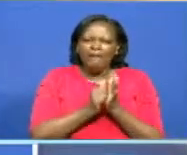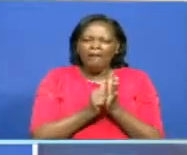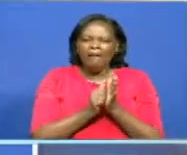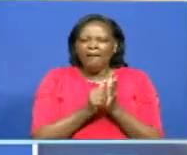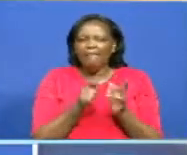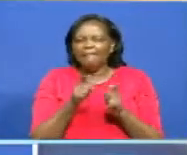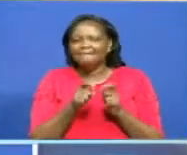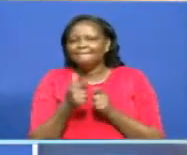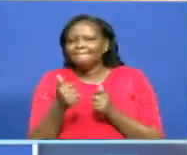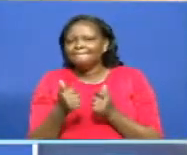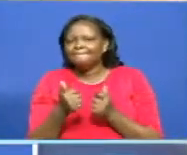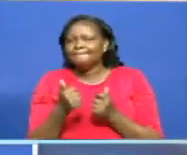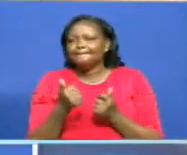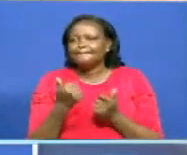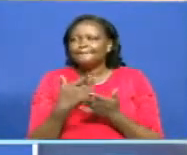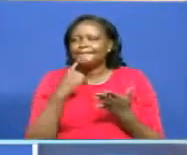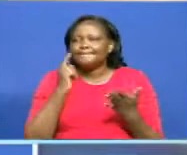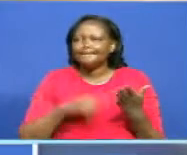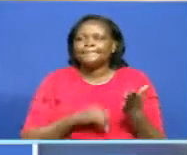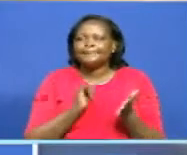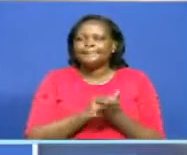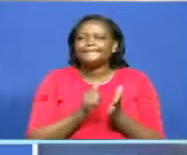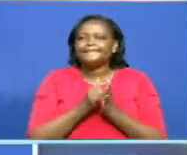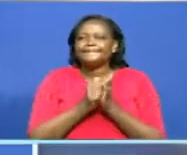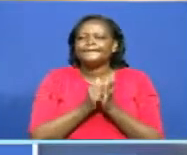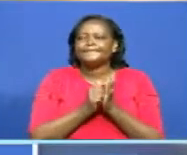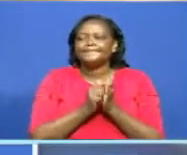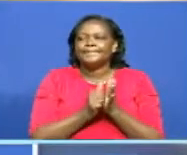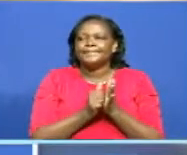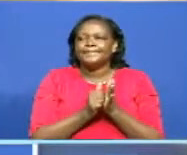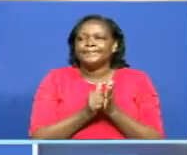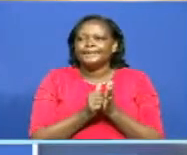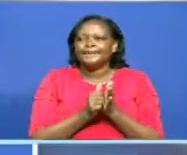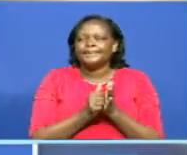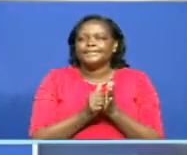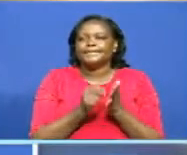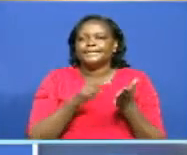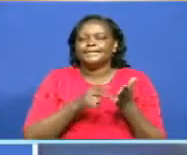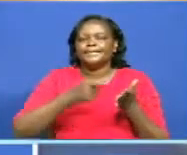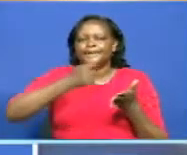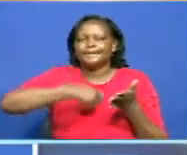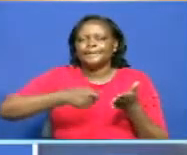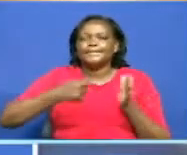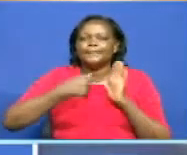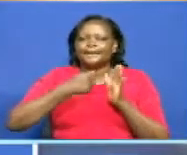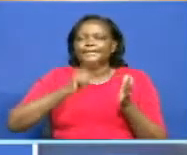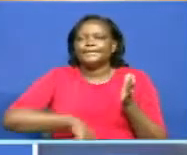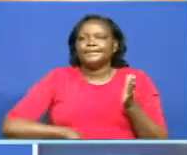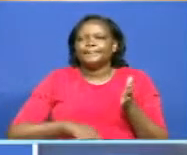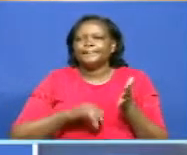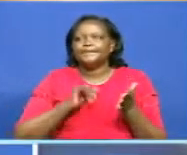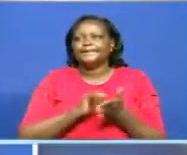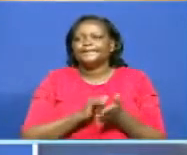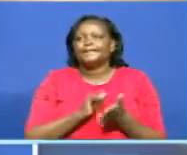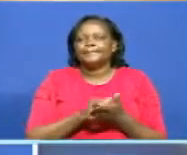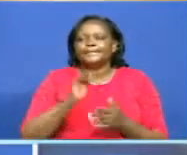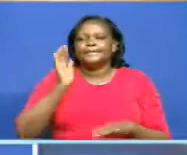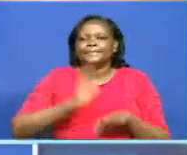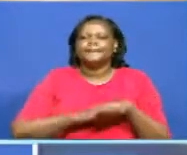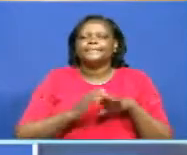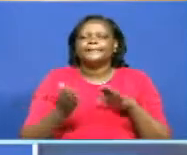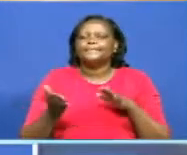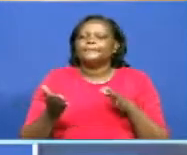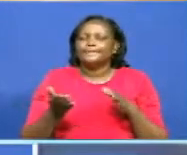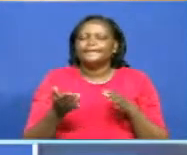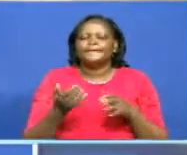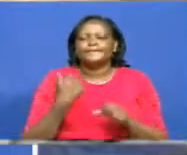Mainga said the rail haulage contract signing was a signal of a good comeback for rail operations within